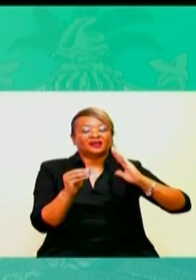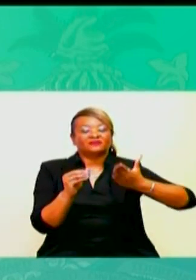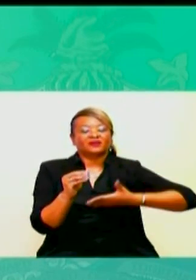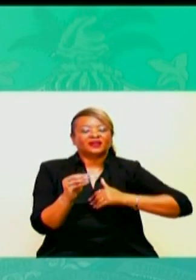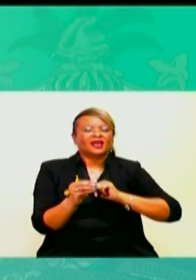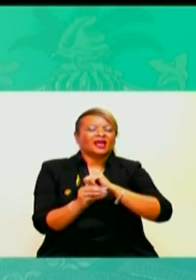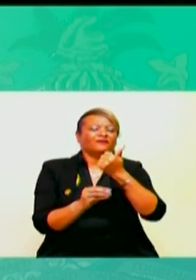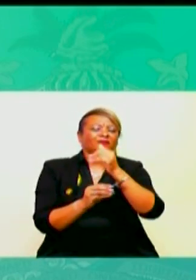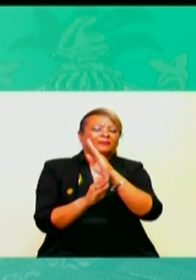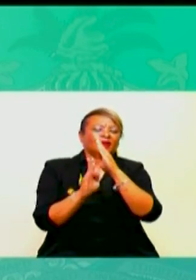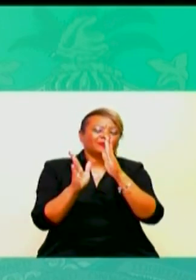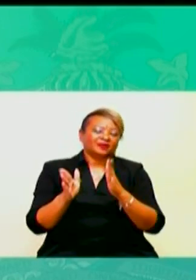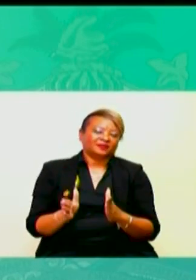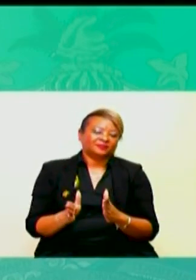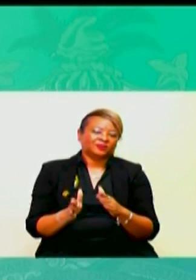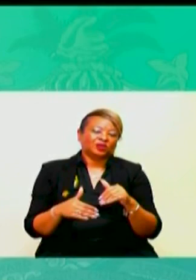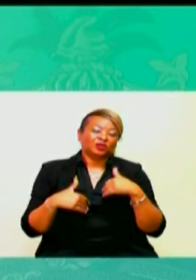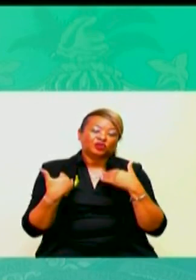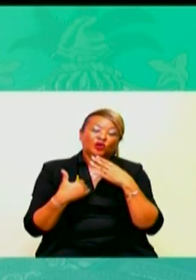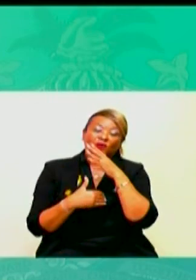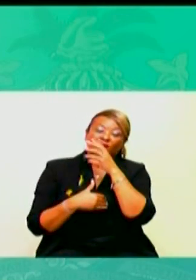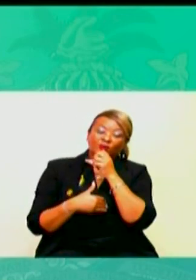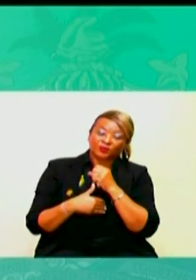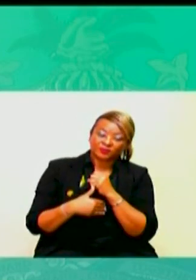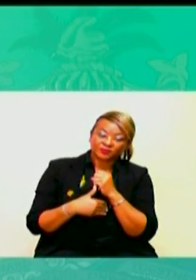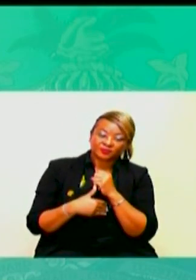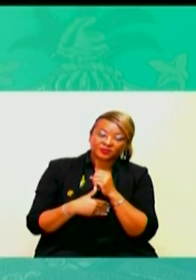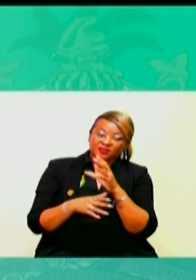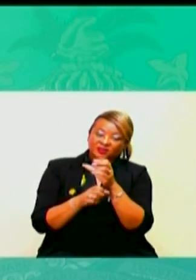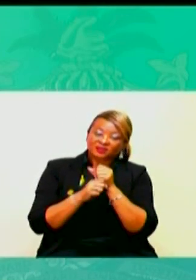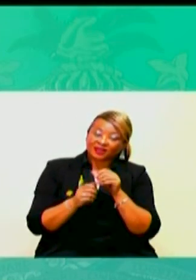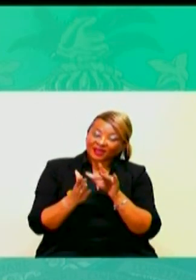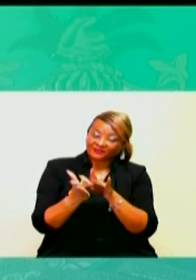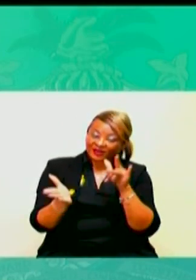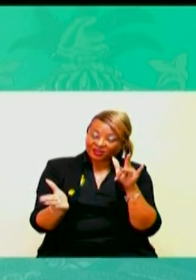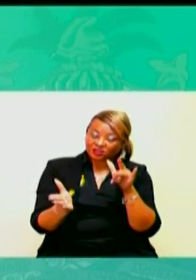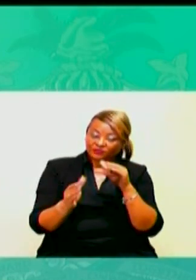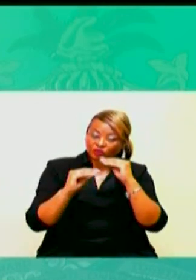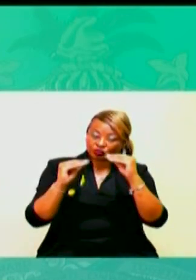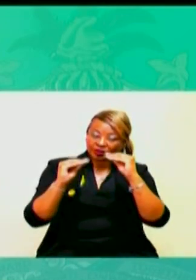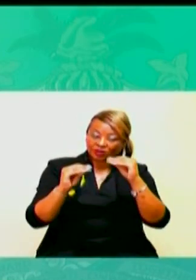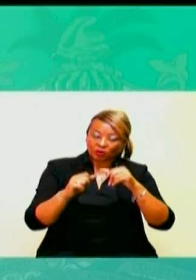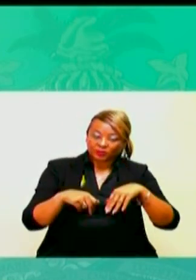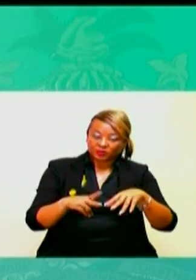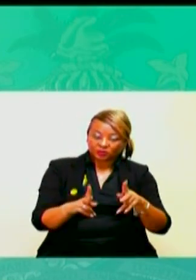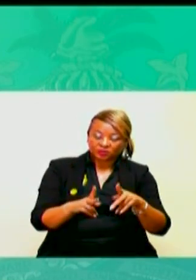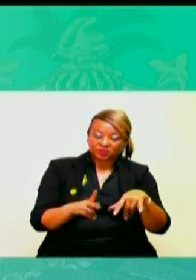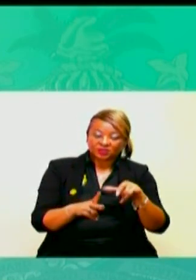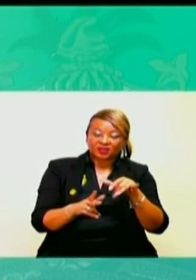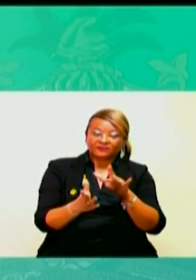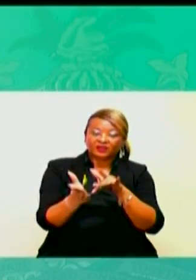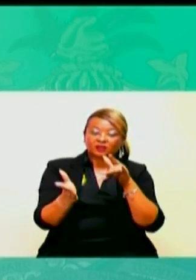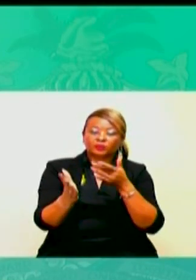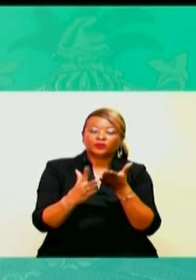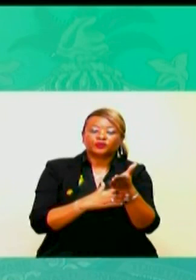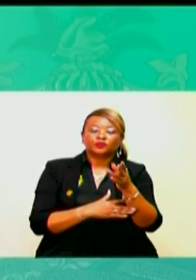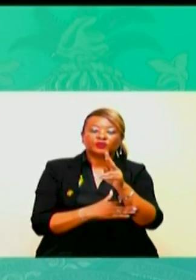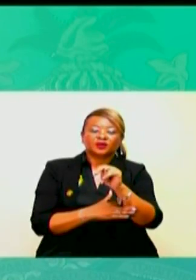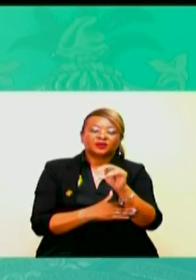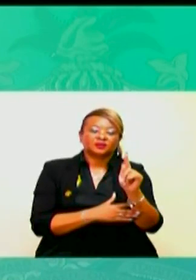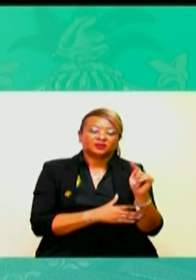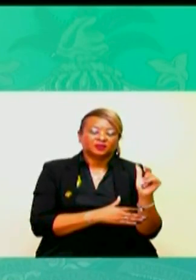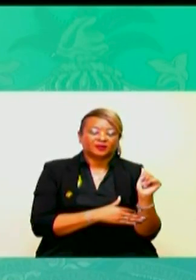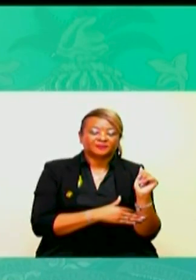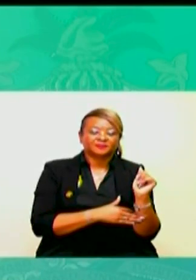every Bahamian, young and old, to take advantage of the training opportunities that are available through the training agency.